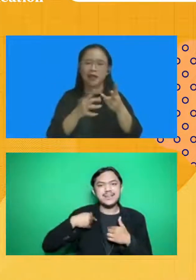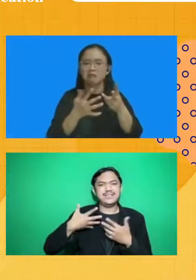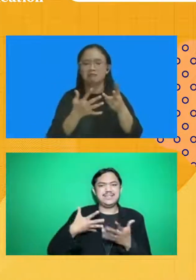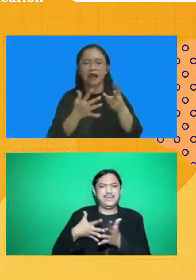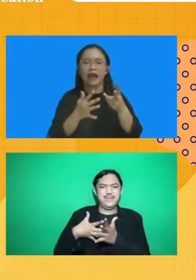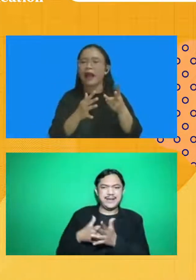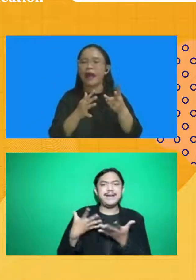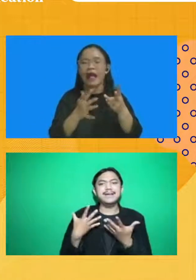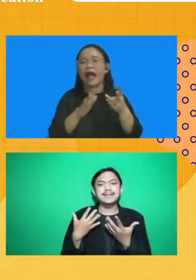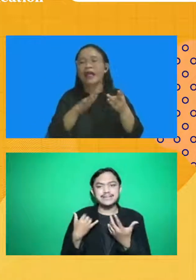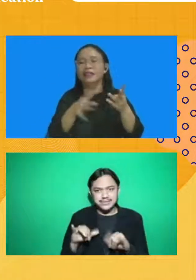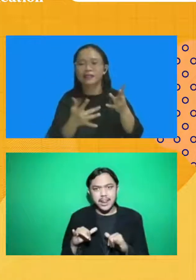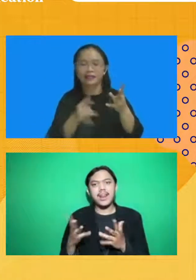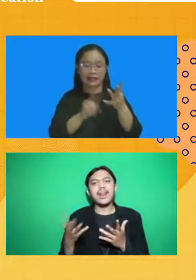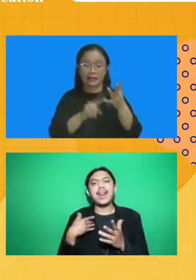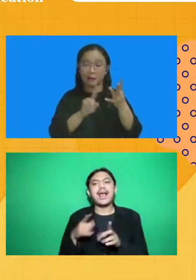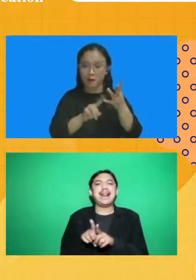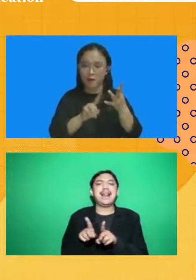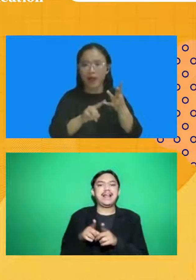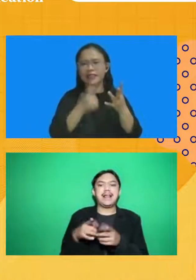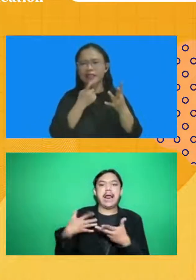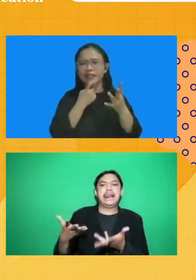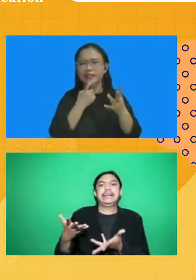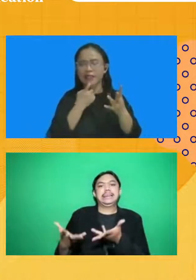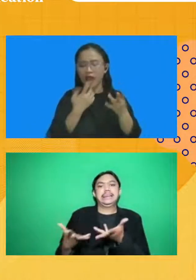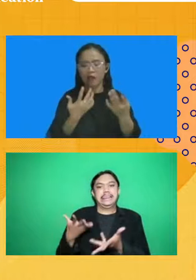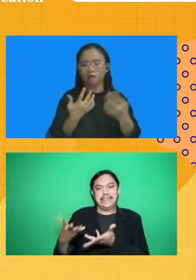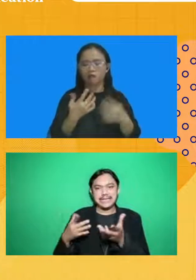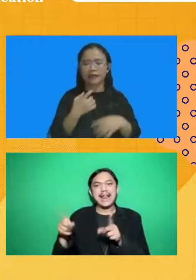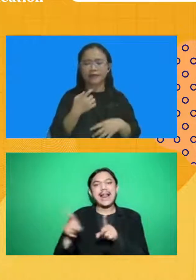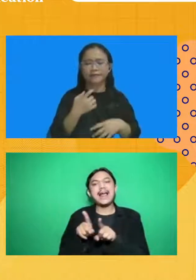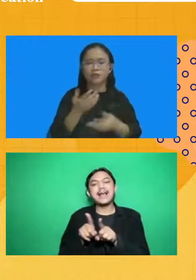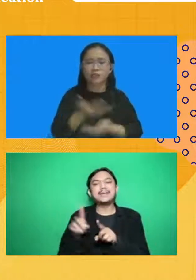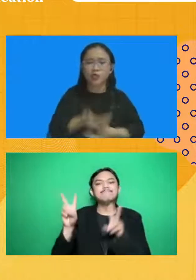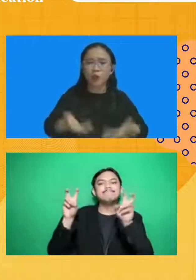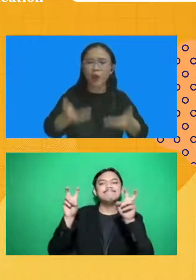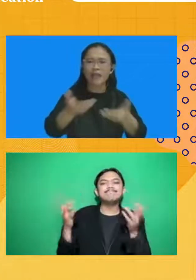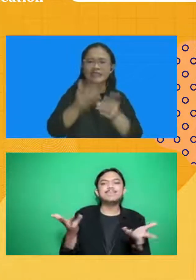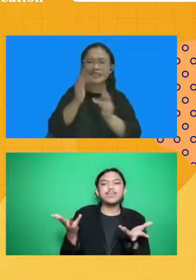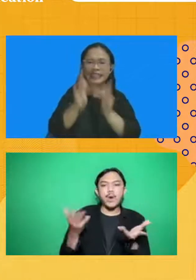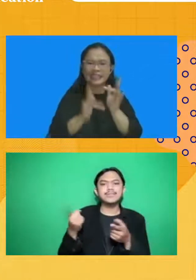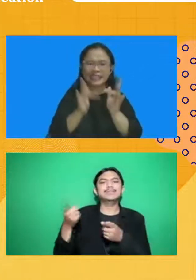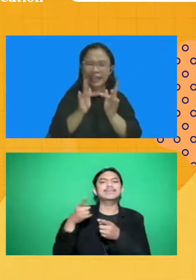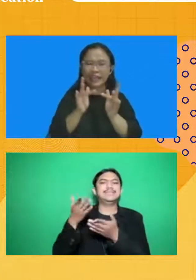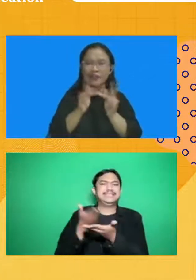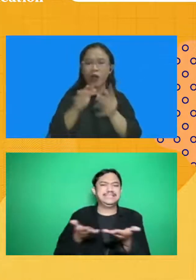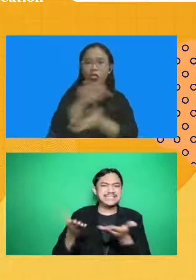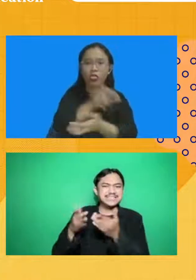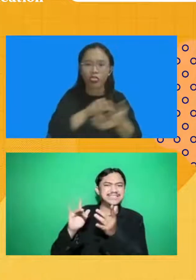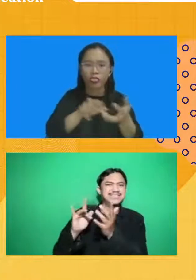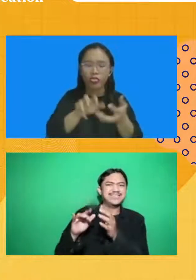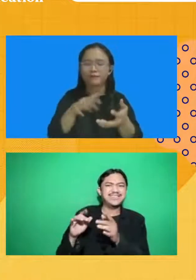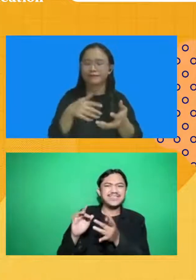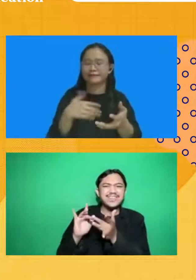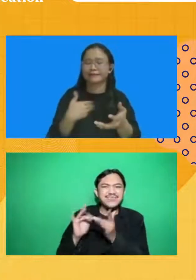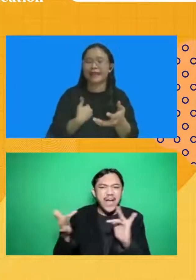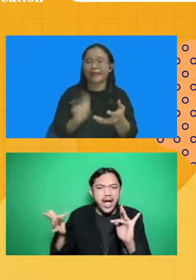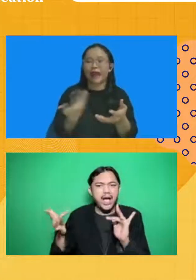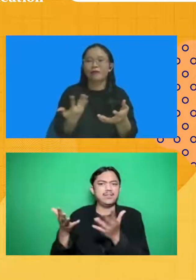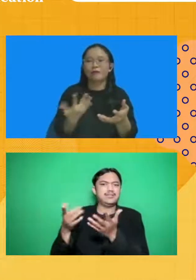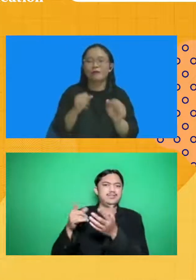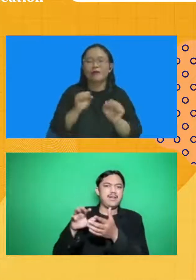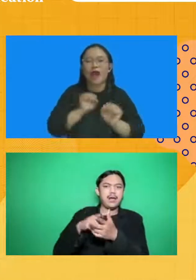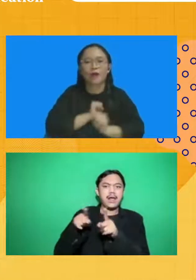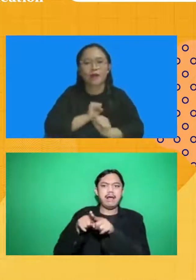what's gonna happen on this wild internet world. So like